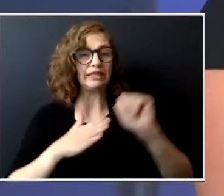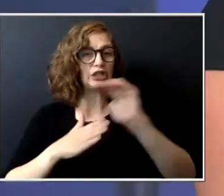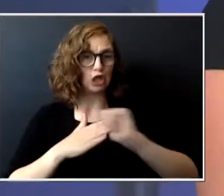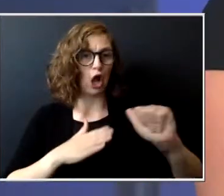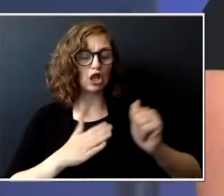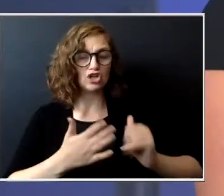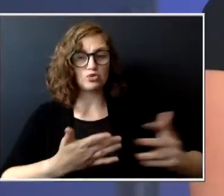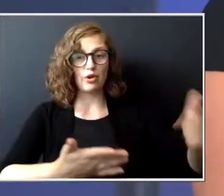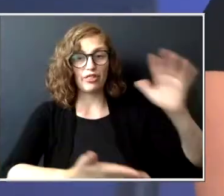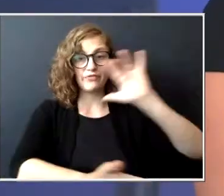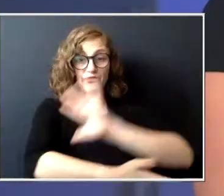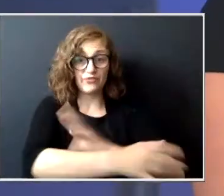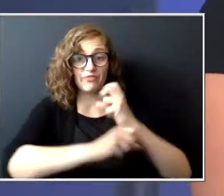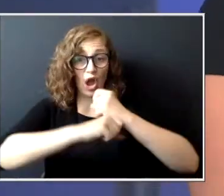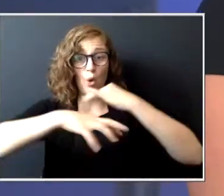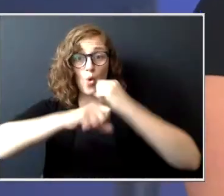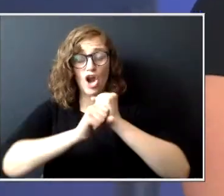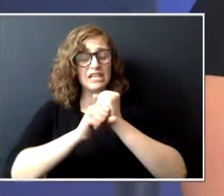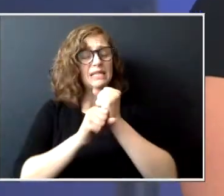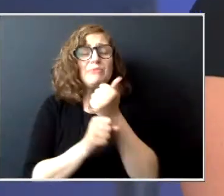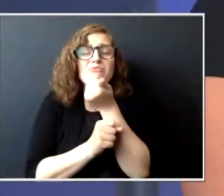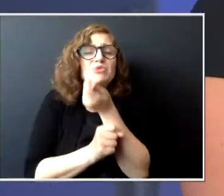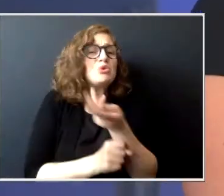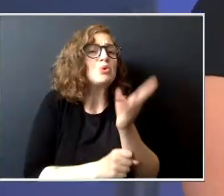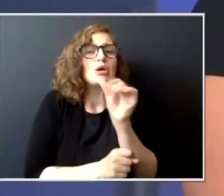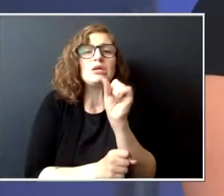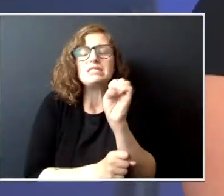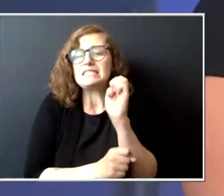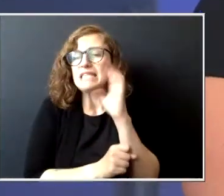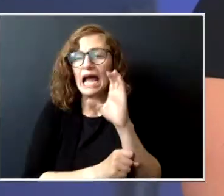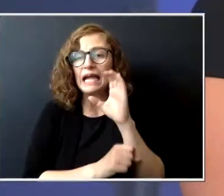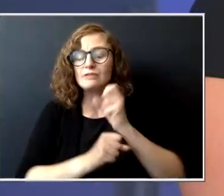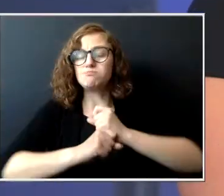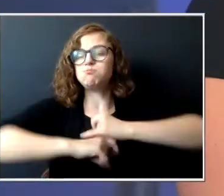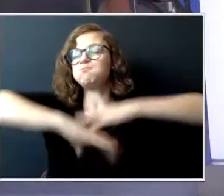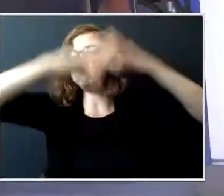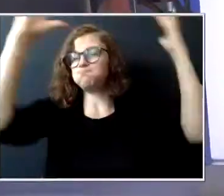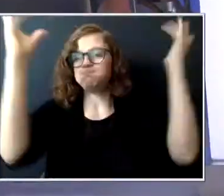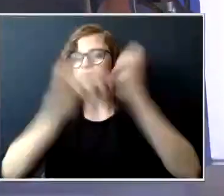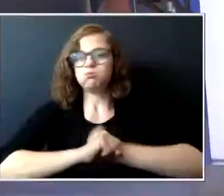and within seconds, everything had caught on fire and was igniting.